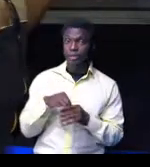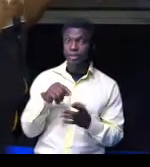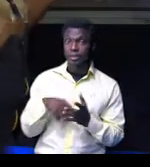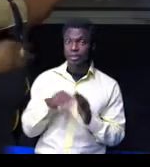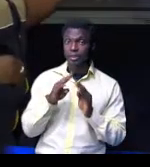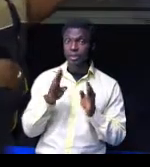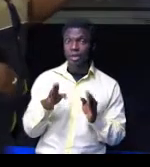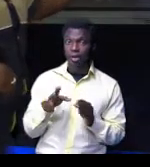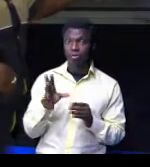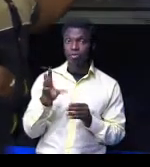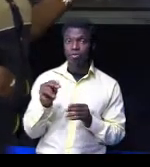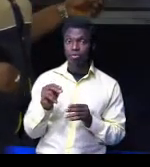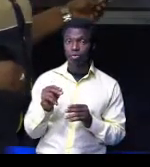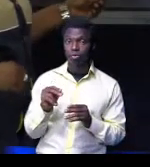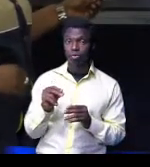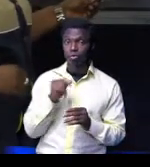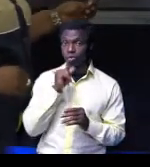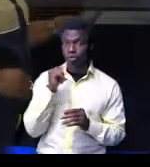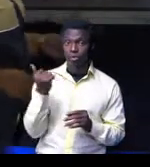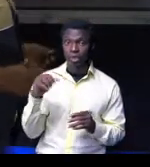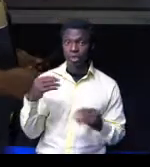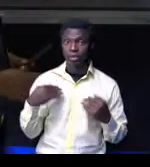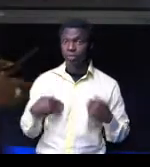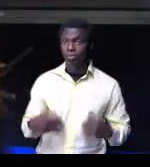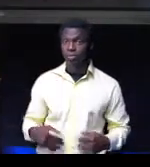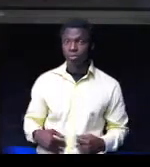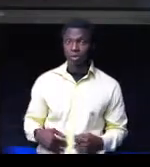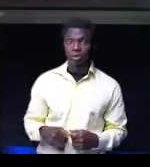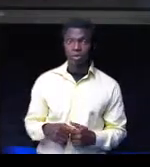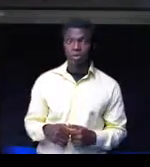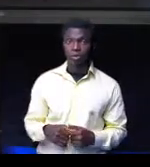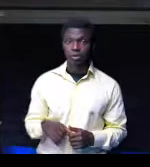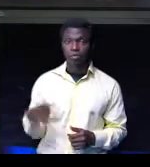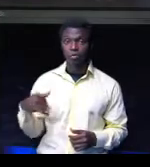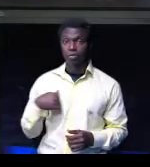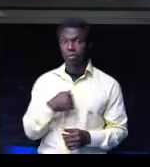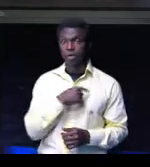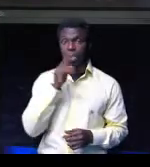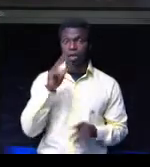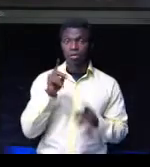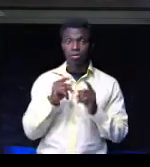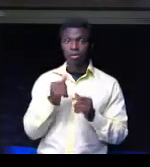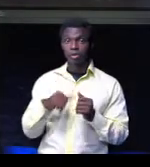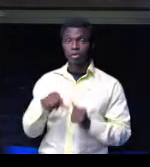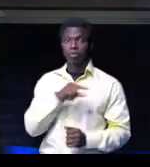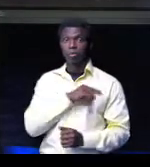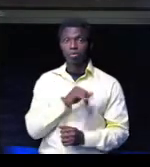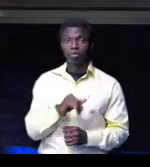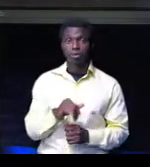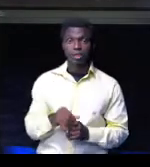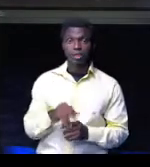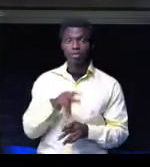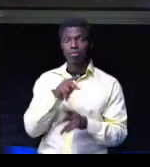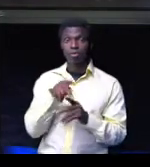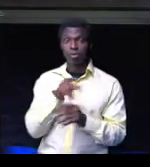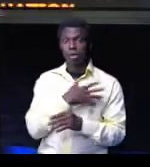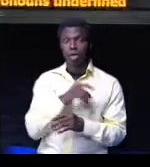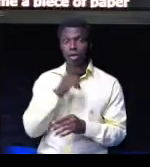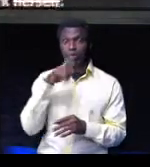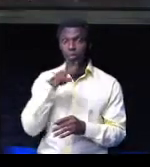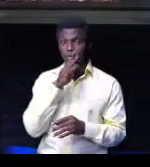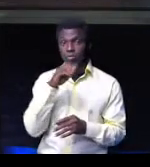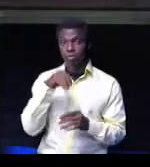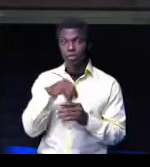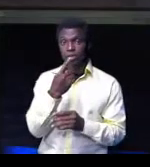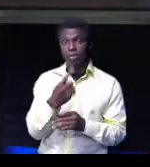No. Is anybody in this house? We're talking about quantitative pronoun, and it must be expressed in the singular